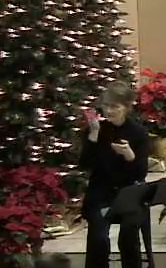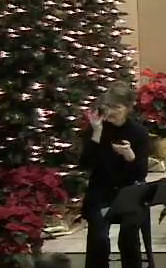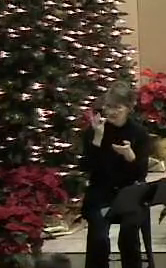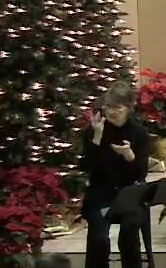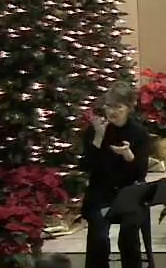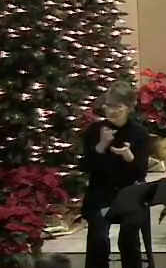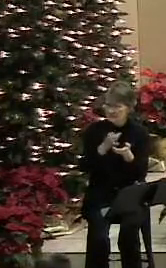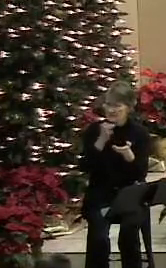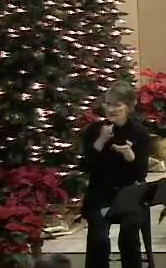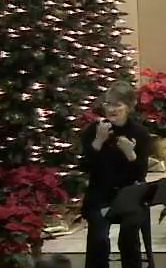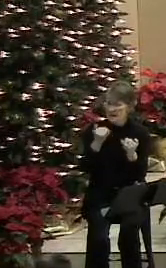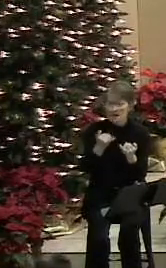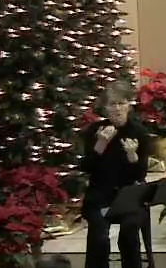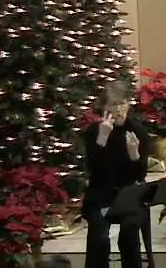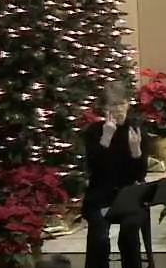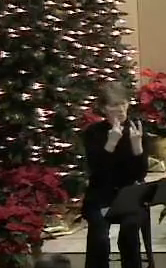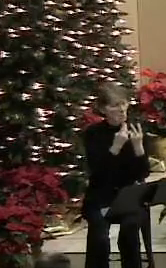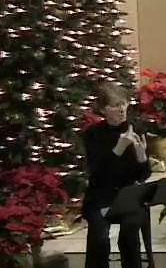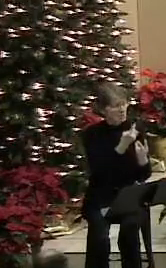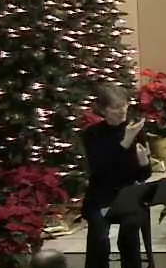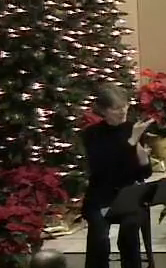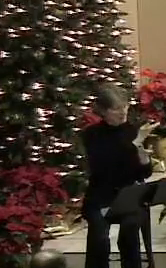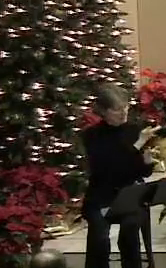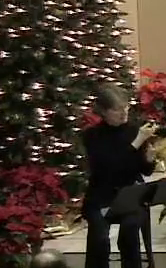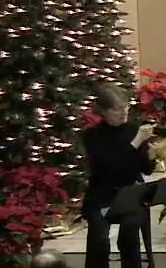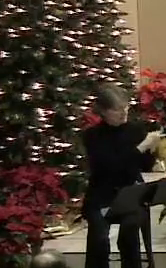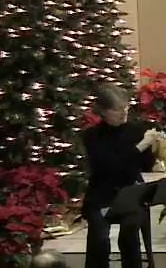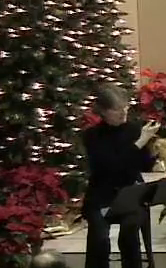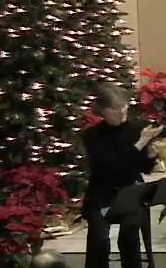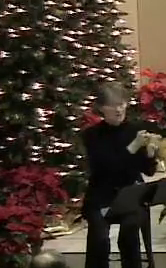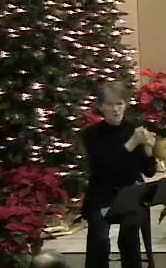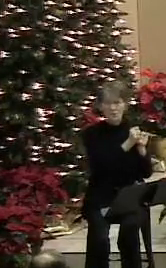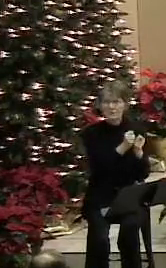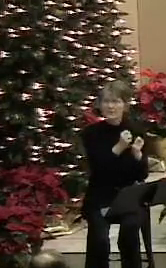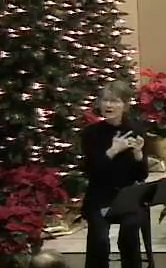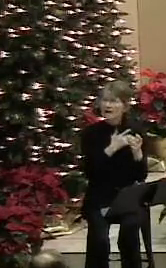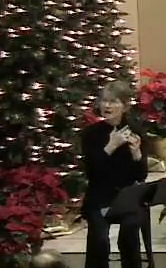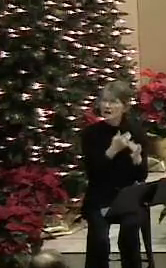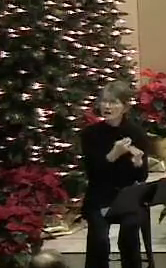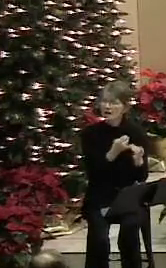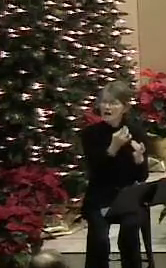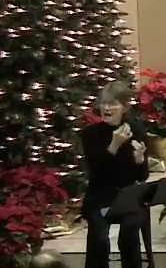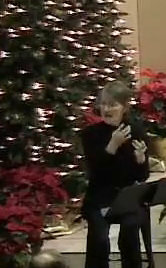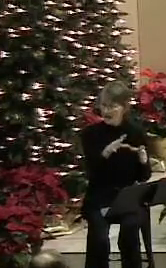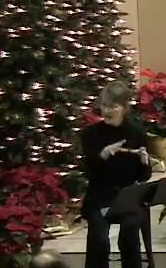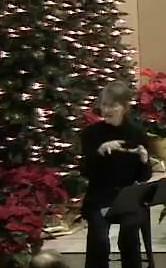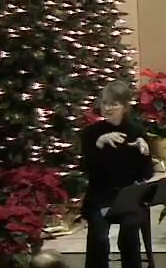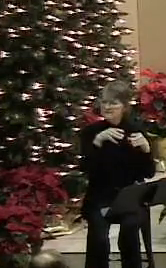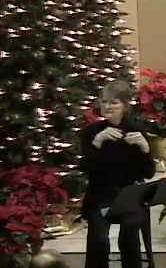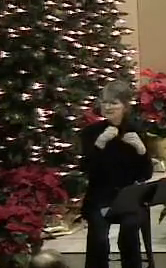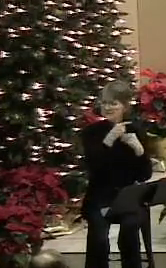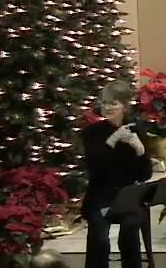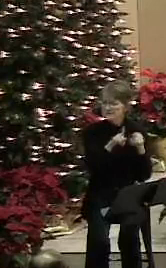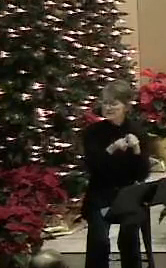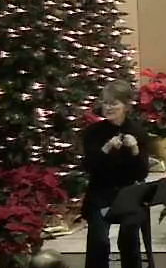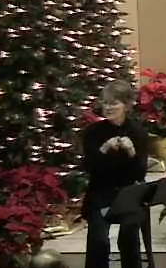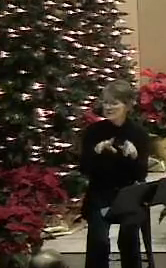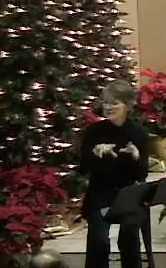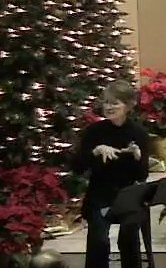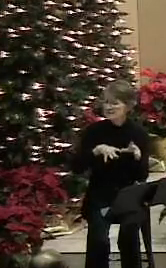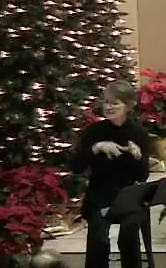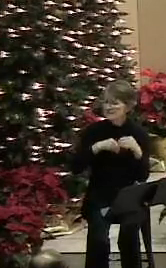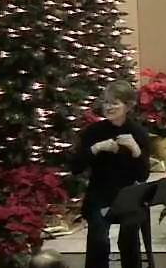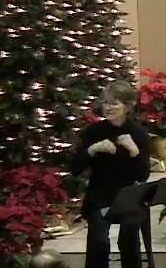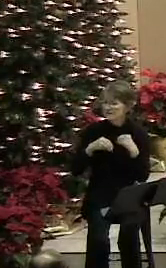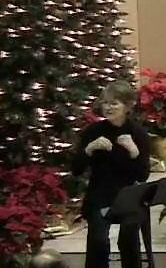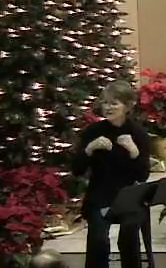salvation. Be pleased to look upon these offerings with a serene and kindly countenance, and to accept them as once you were pleased to accept the